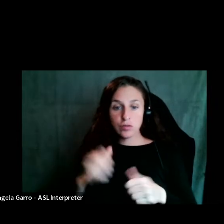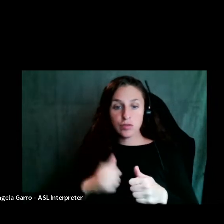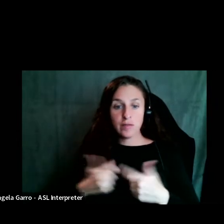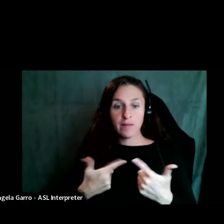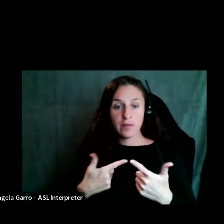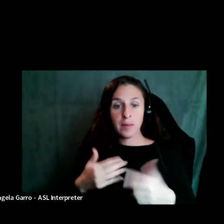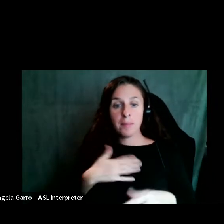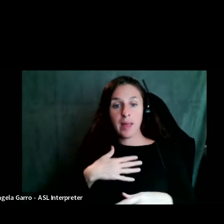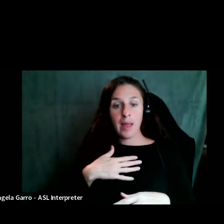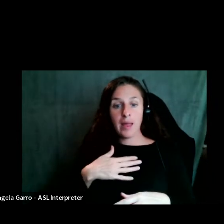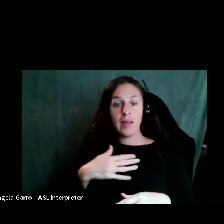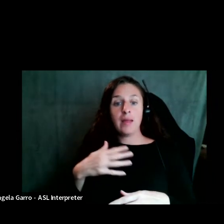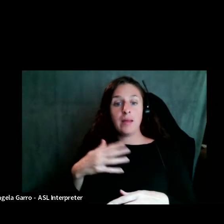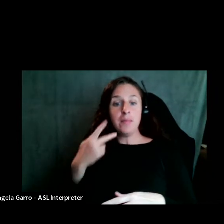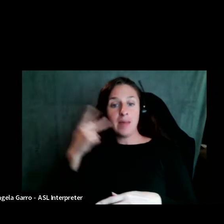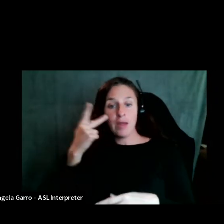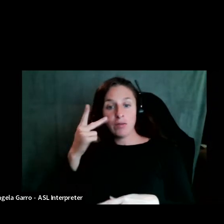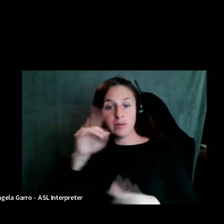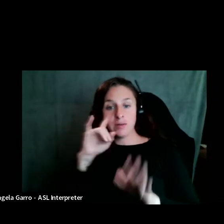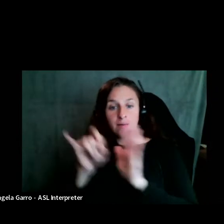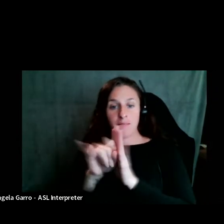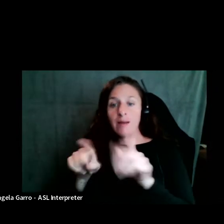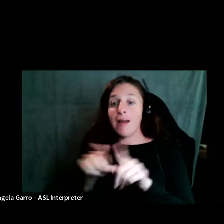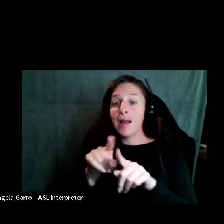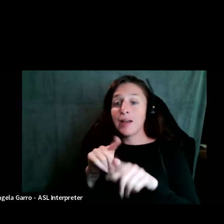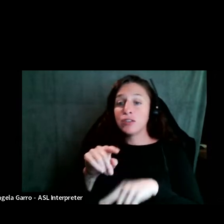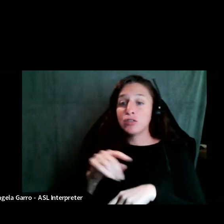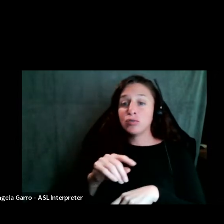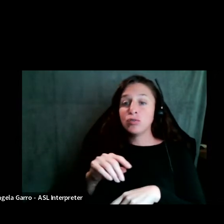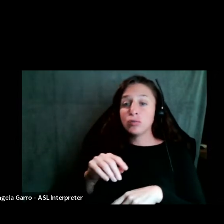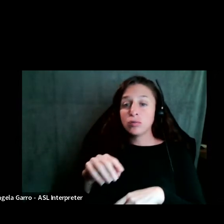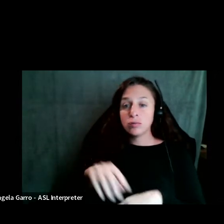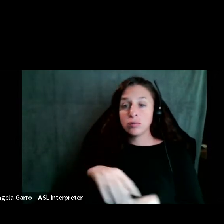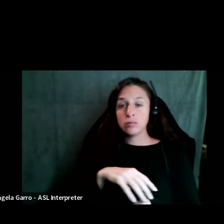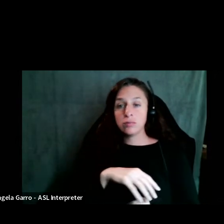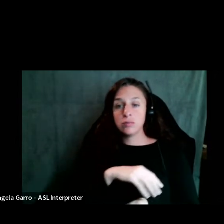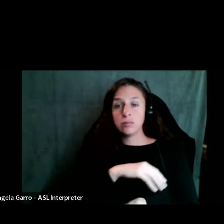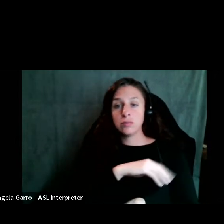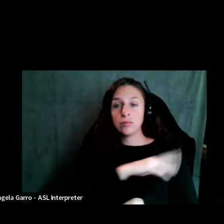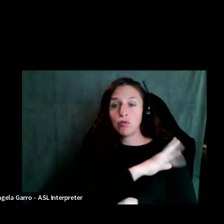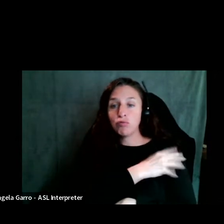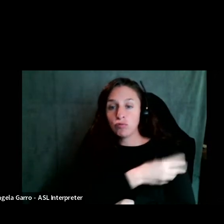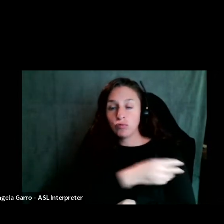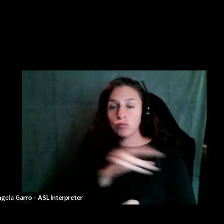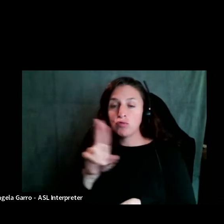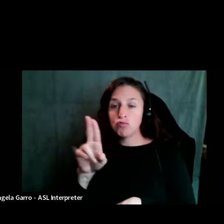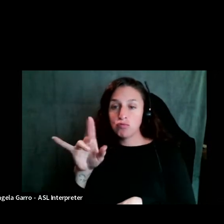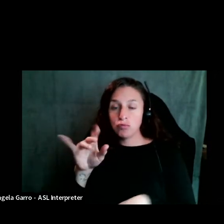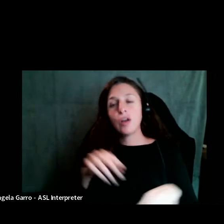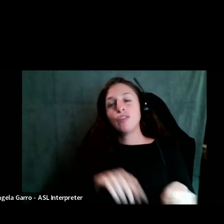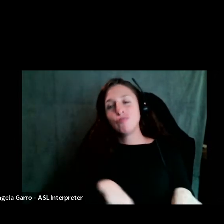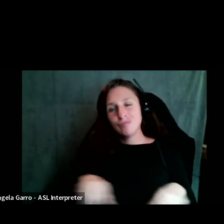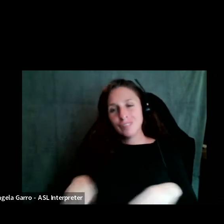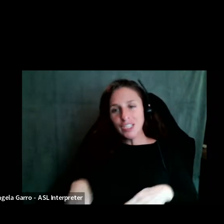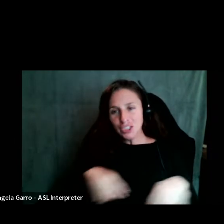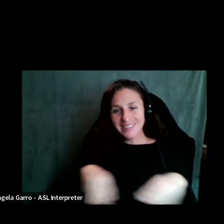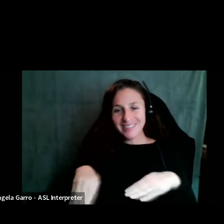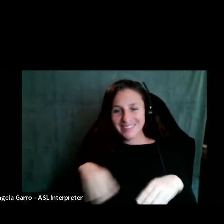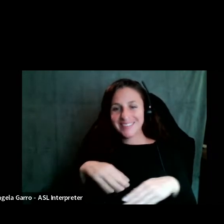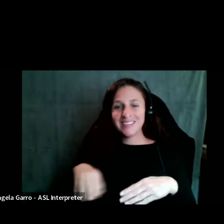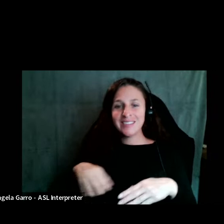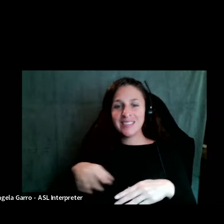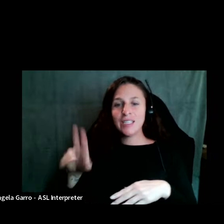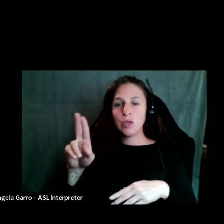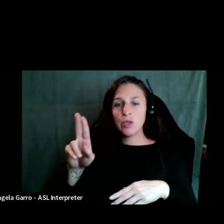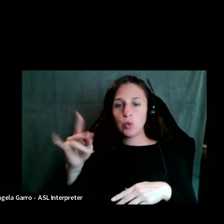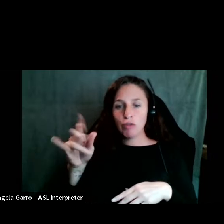a Russian, Ukrainian, Jew. Now that all three mean something, because I can't just be Russian, I can't just be